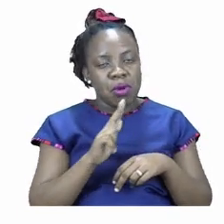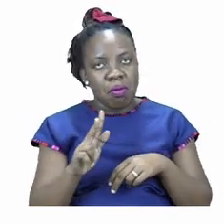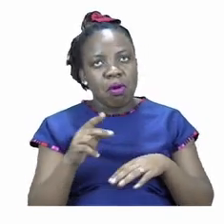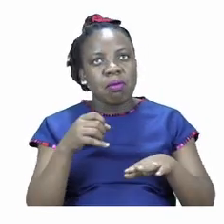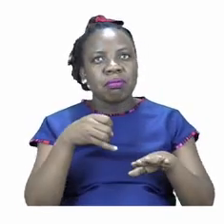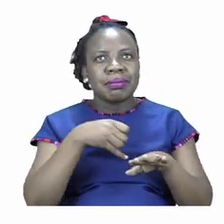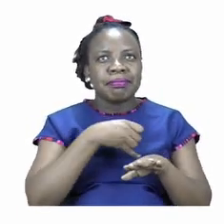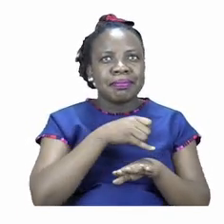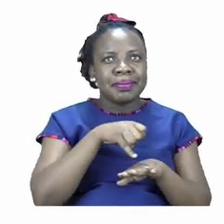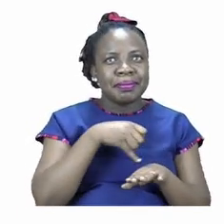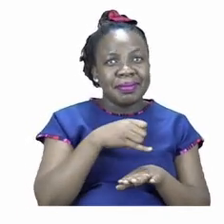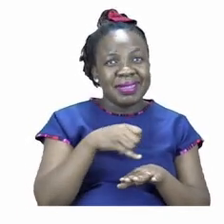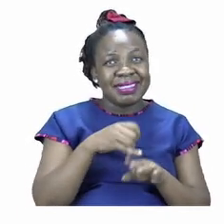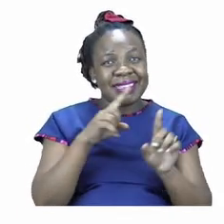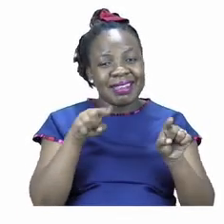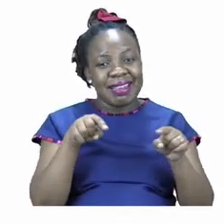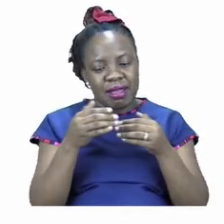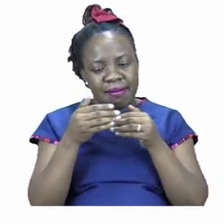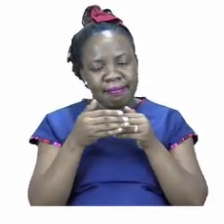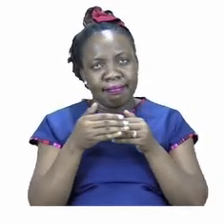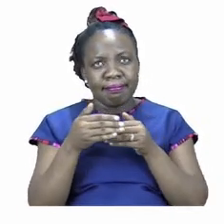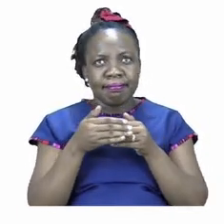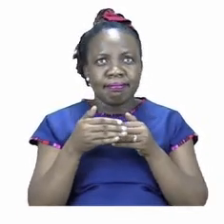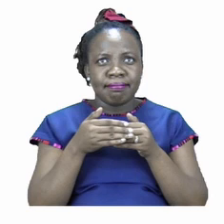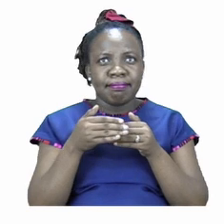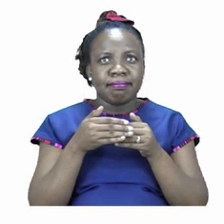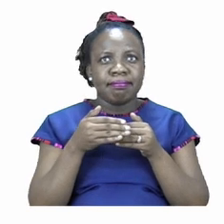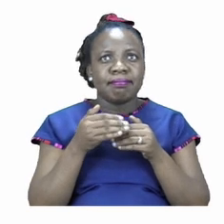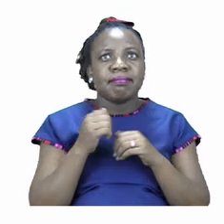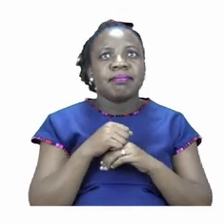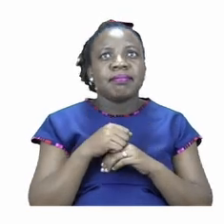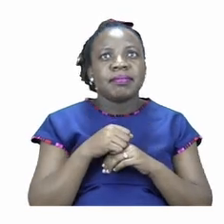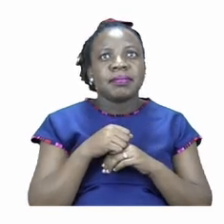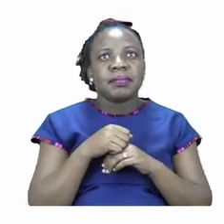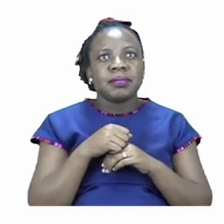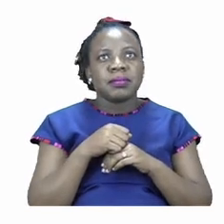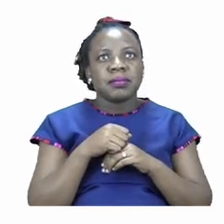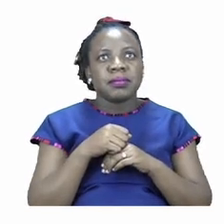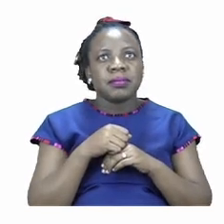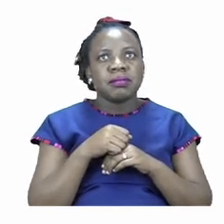it saying, this is boba tea.